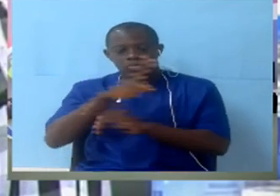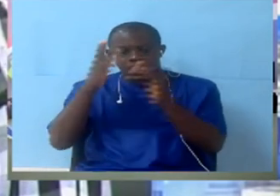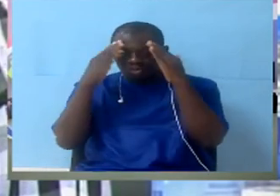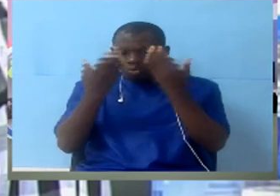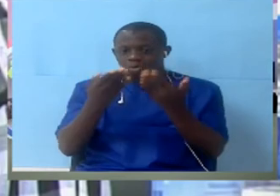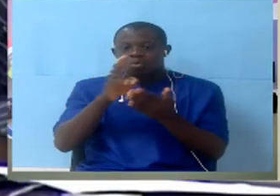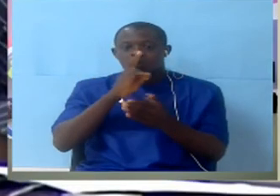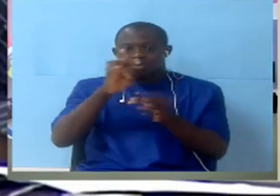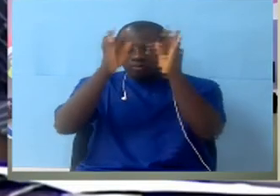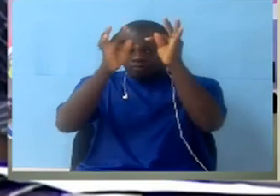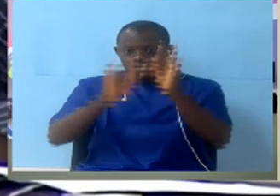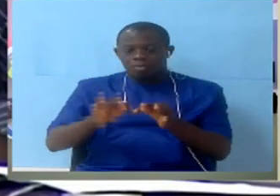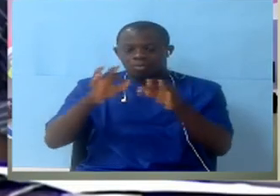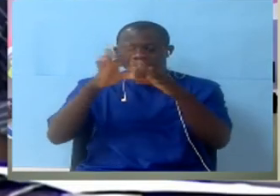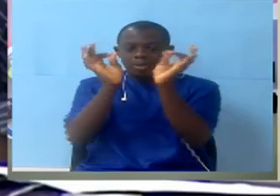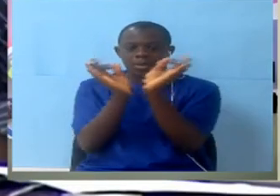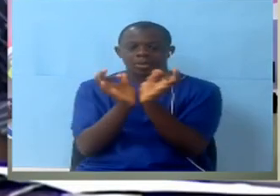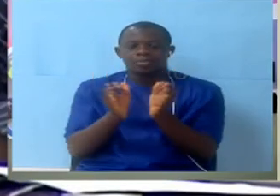the team.